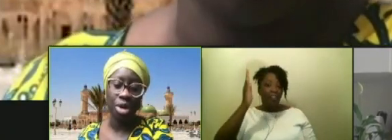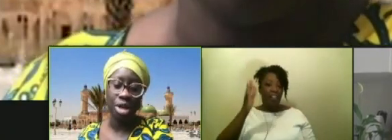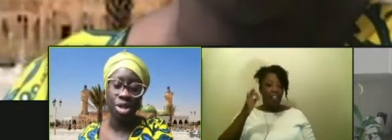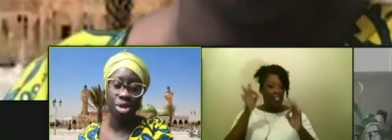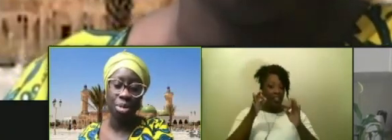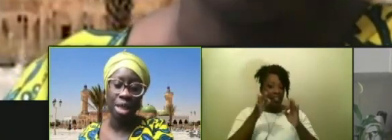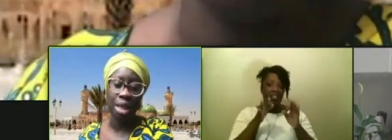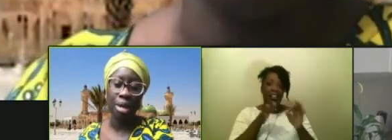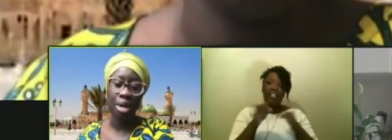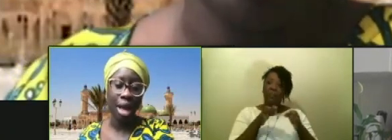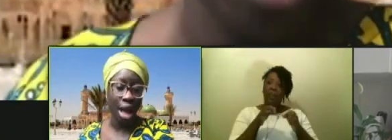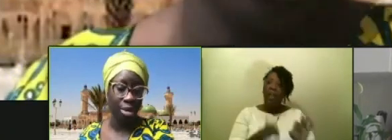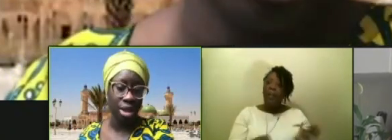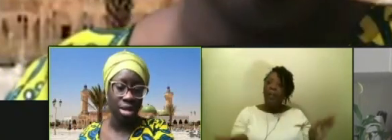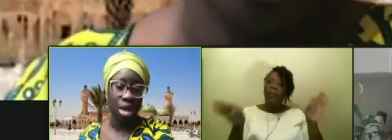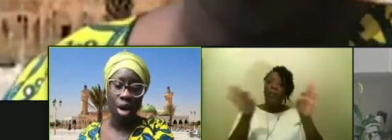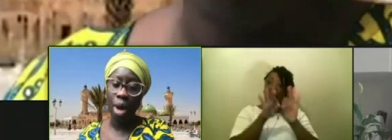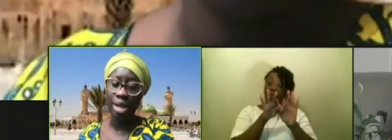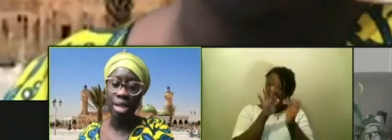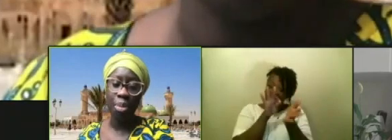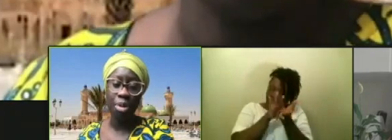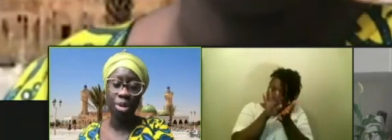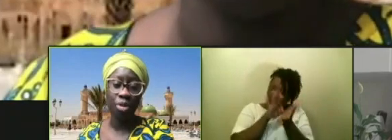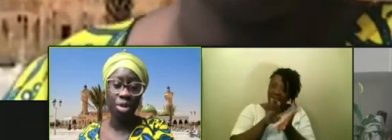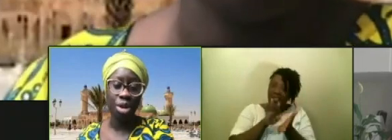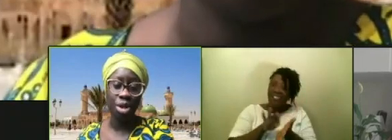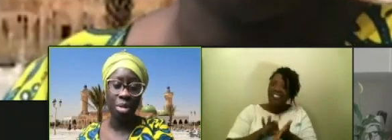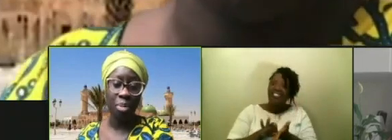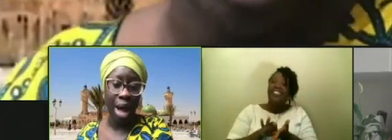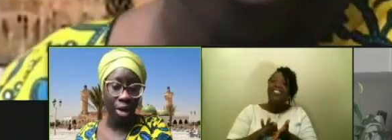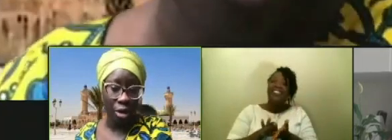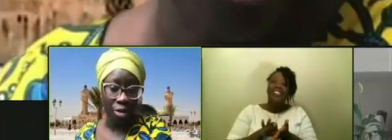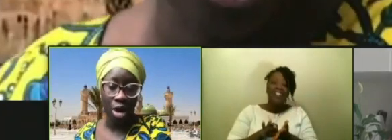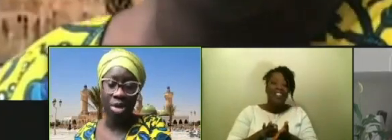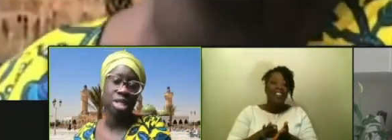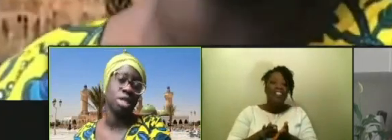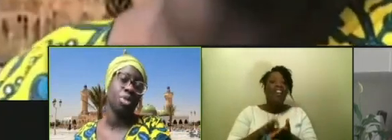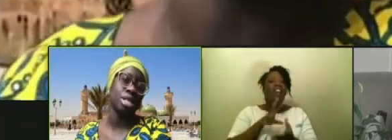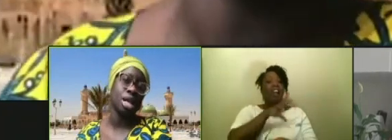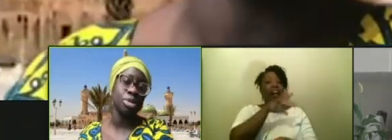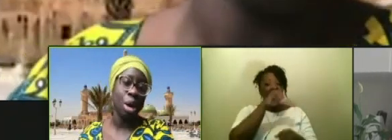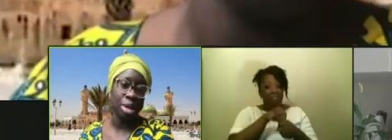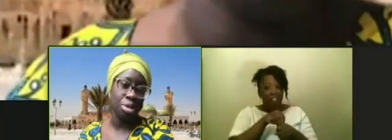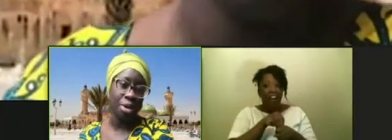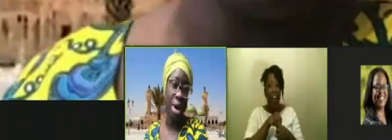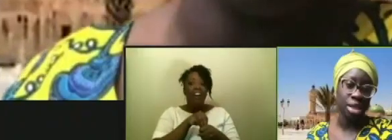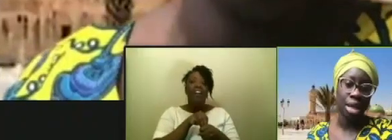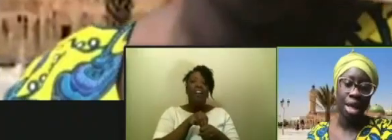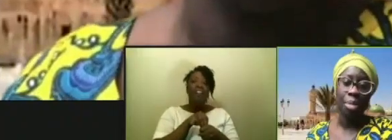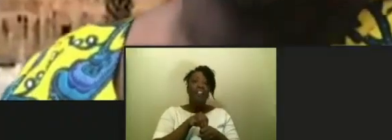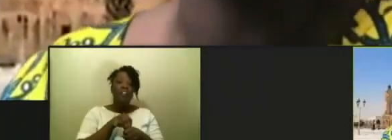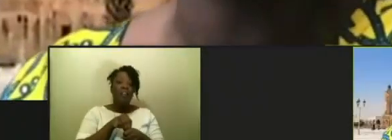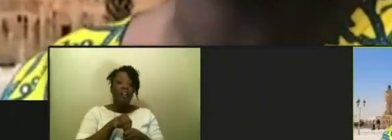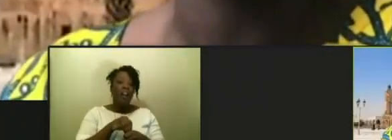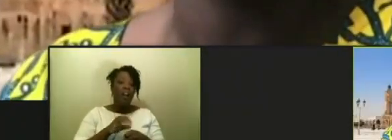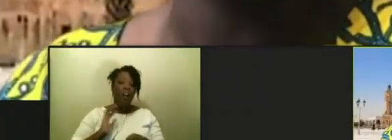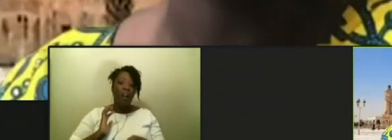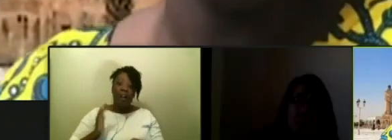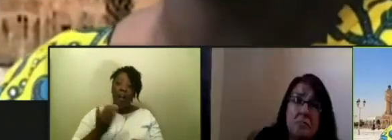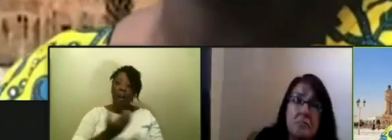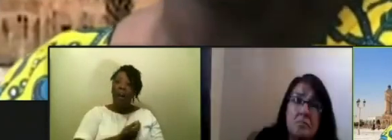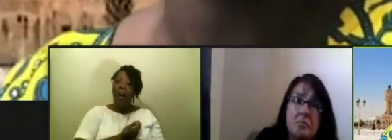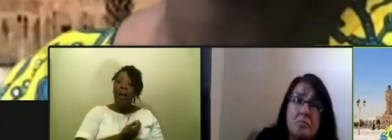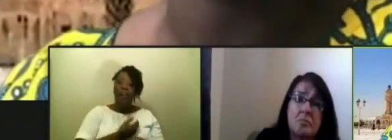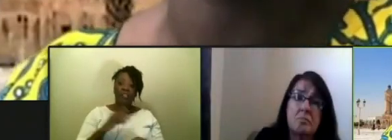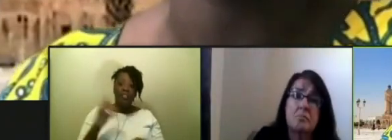important for us to be counted, why it is important for us to be part of the conversation when it comes to our democracy. Because things